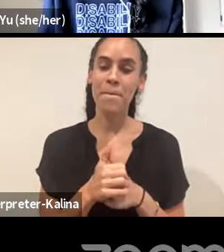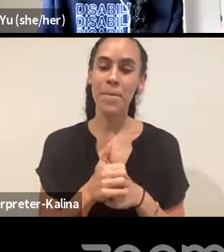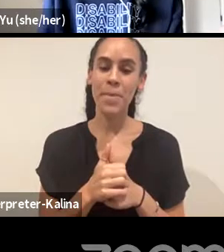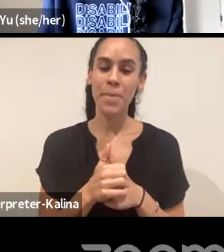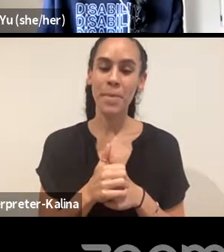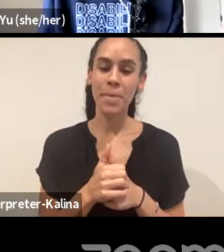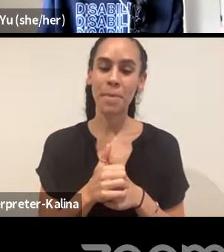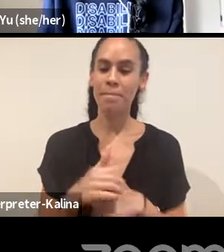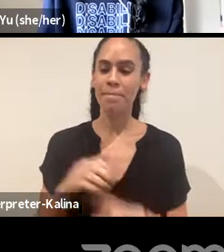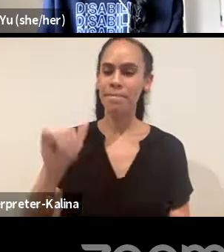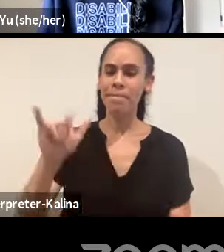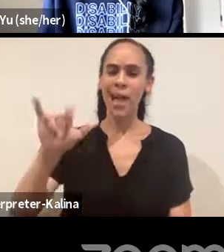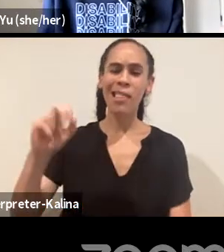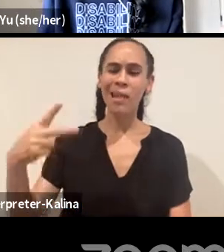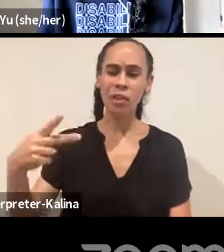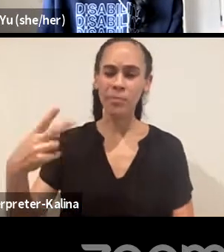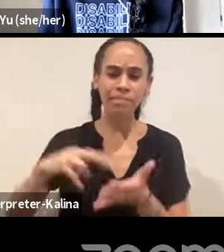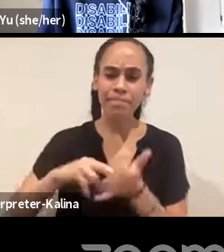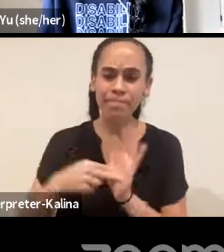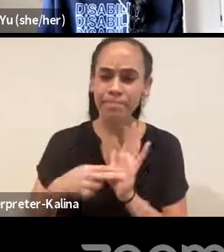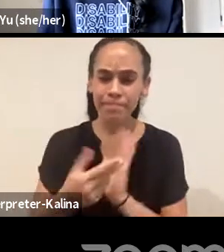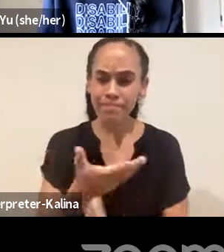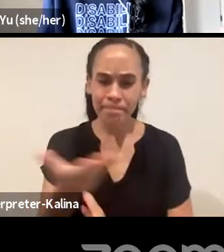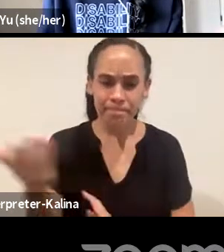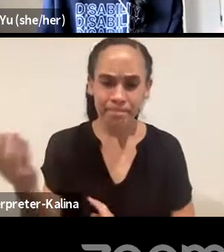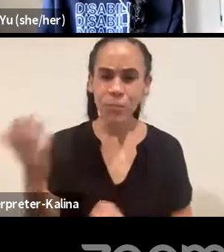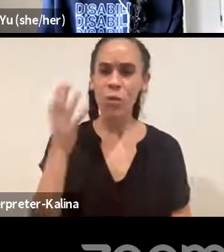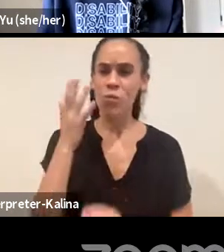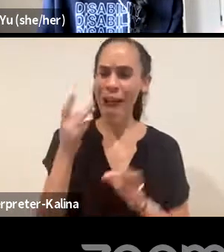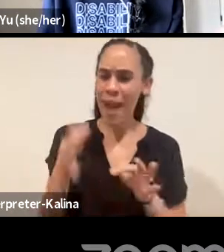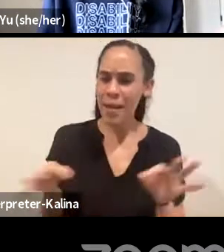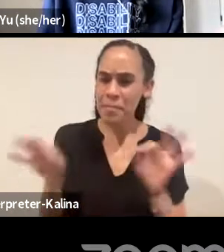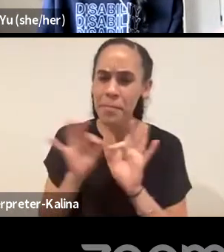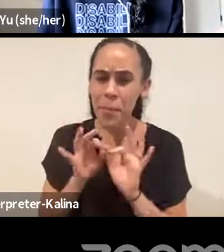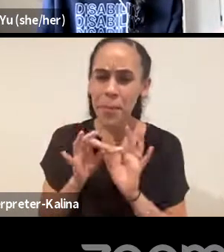what does allyship mean to you? What does allyship mean to you? Why is it important?